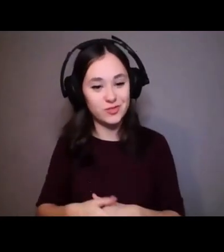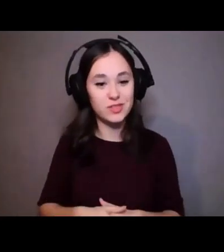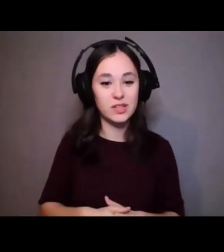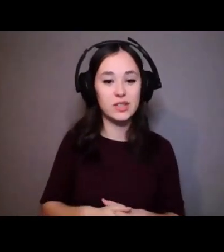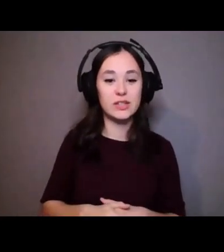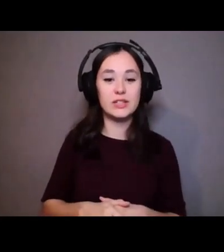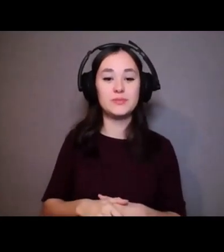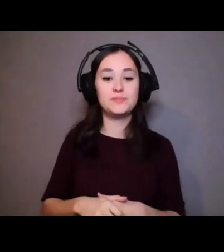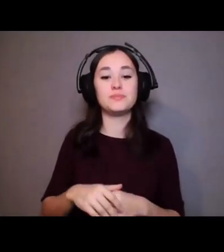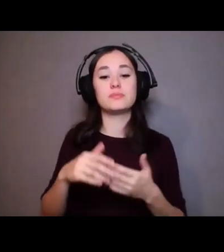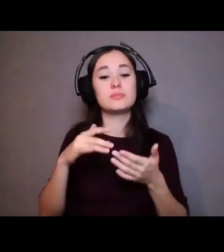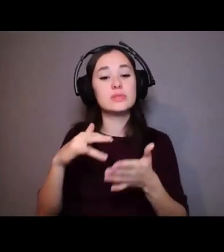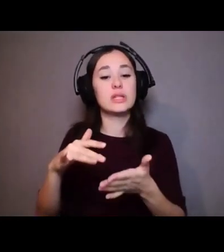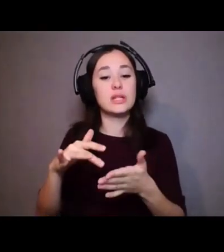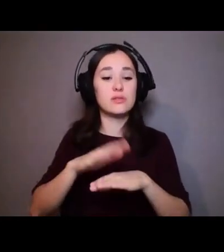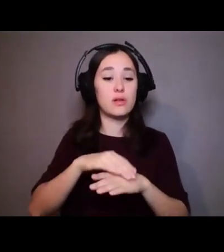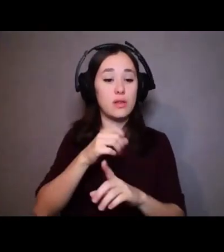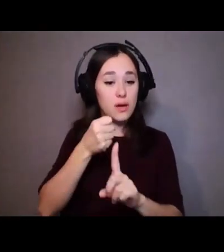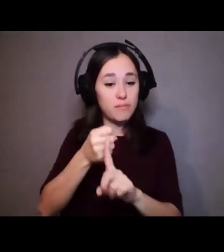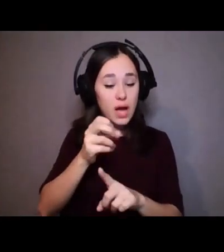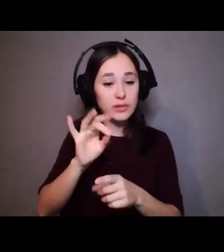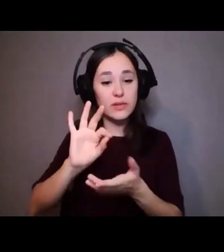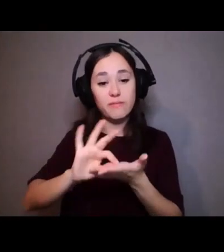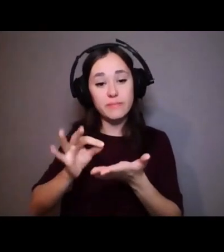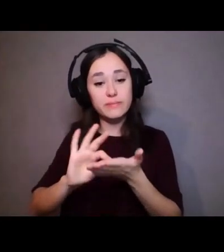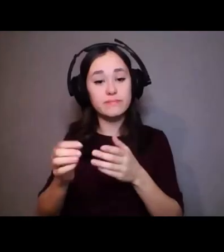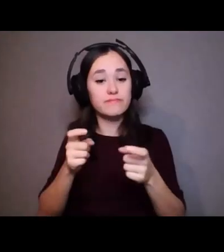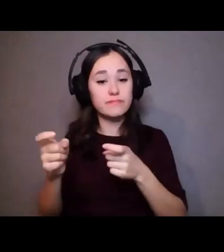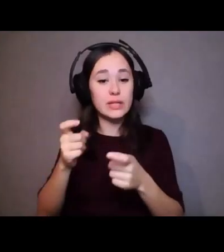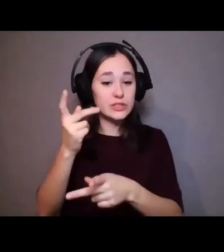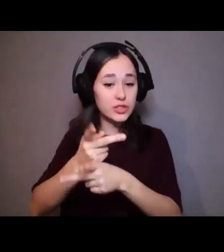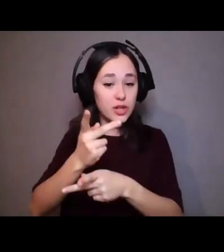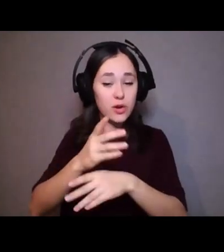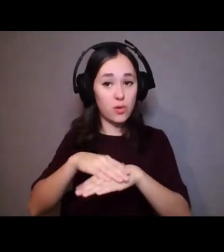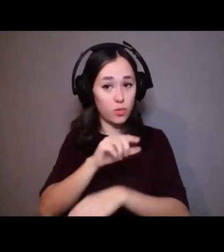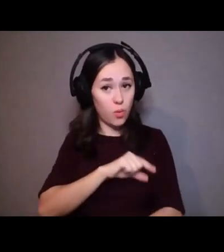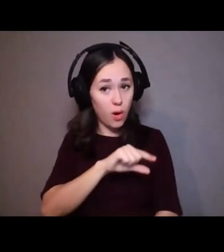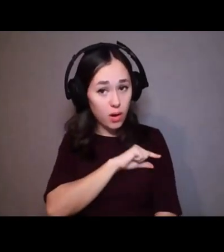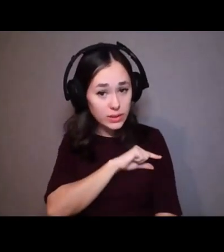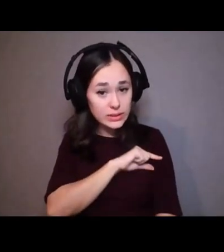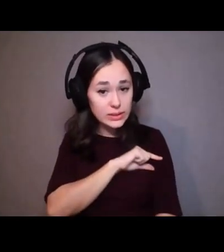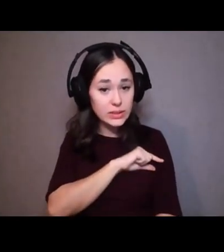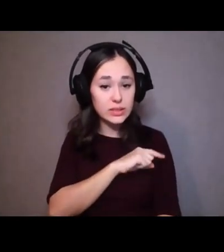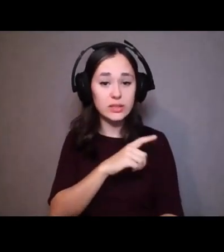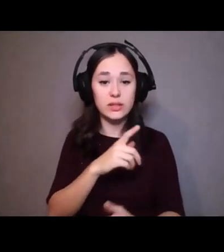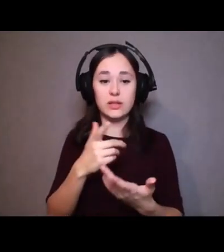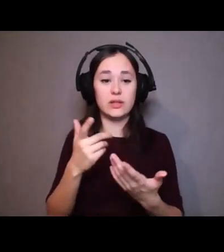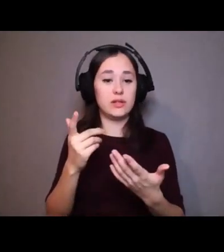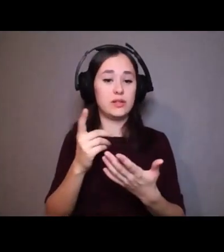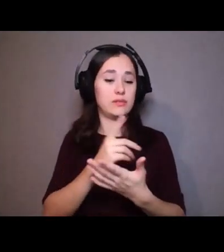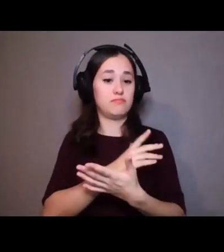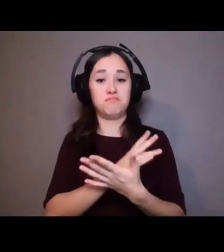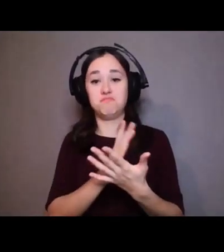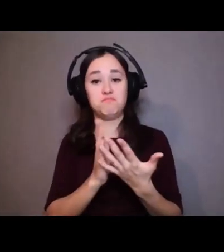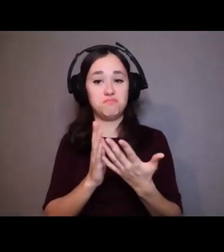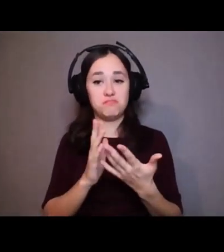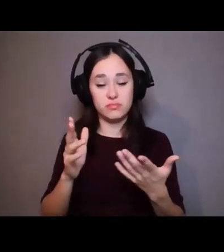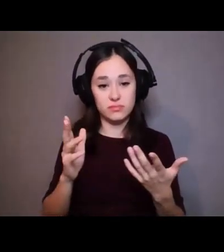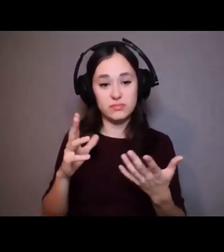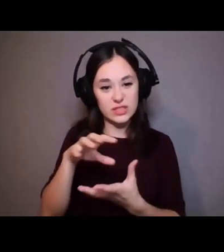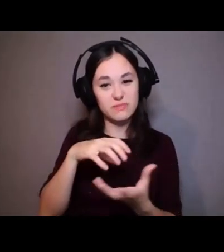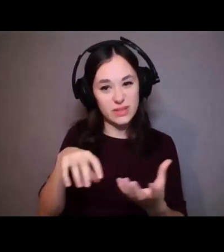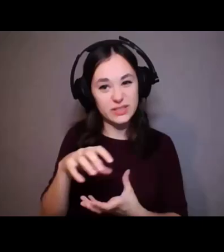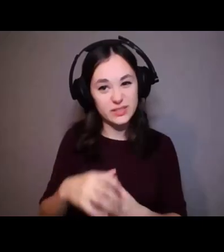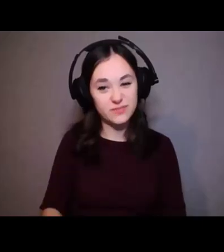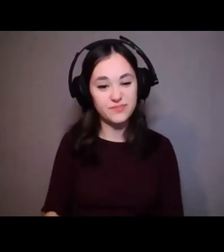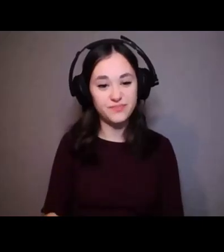care on quality across a variety of measures are mixed. Common levers used by Medicaid managed care plans